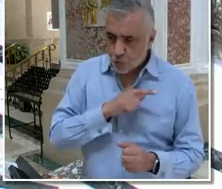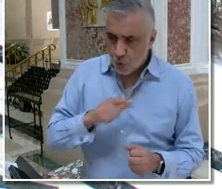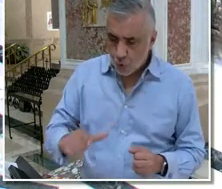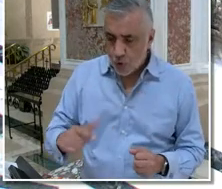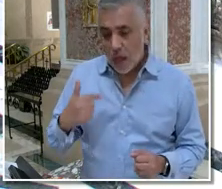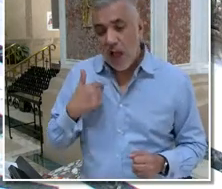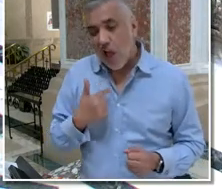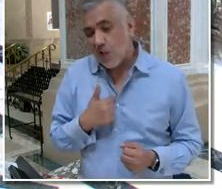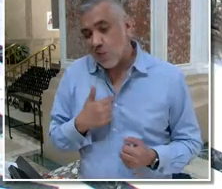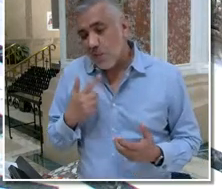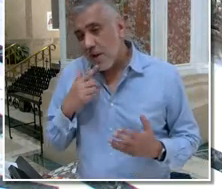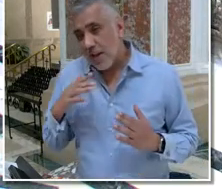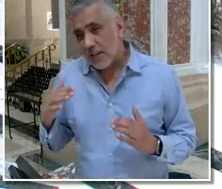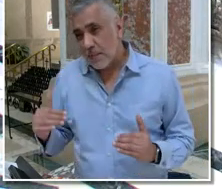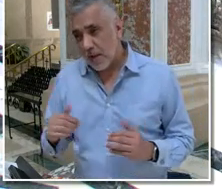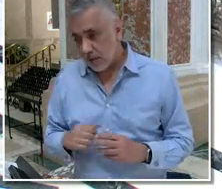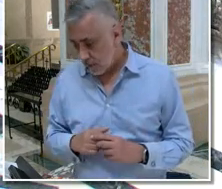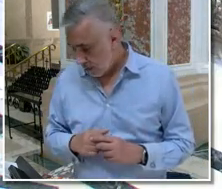as we might expect.